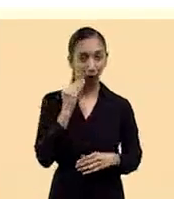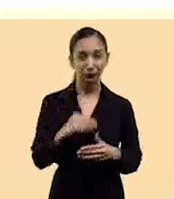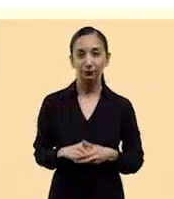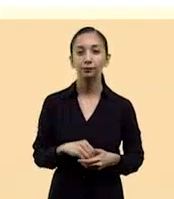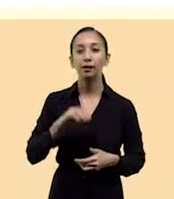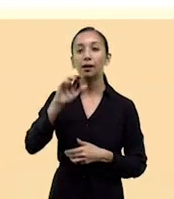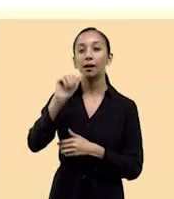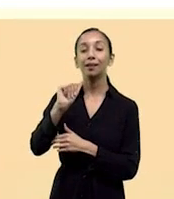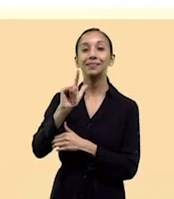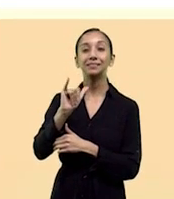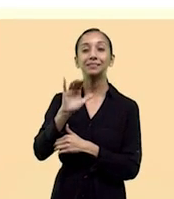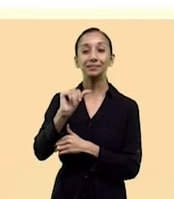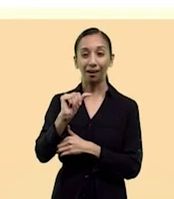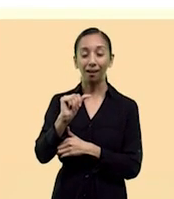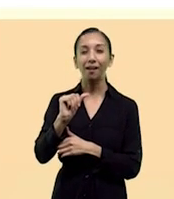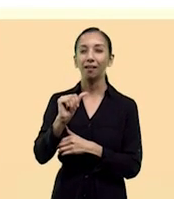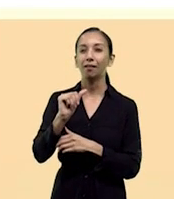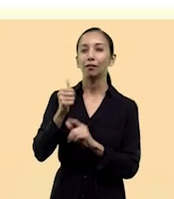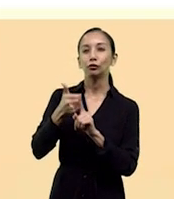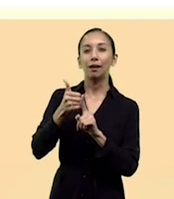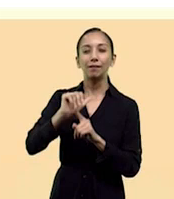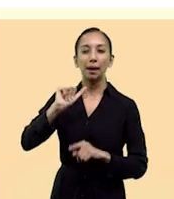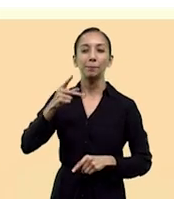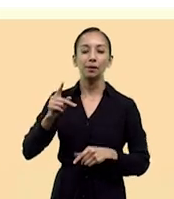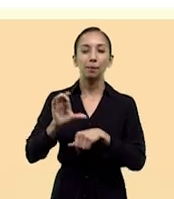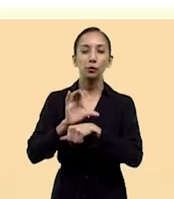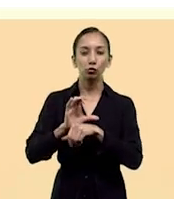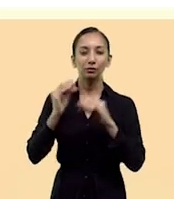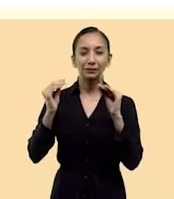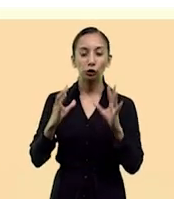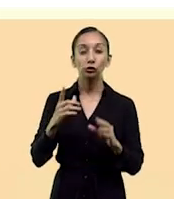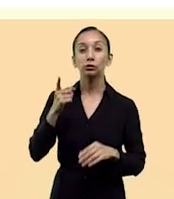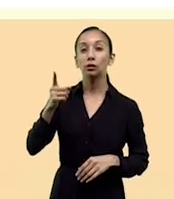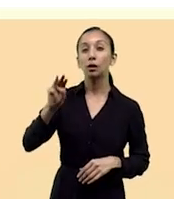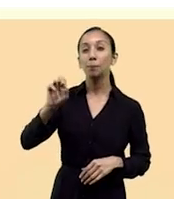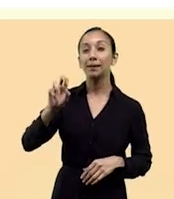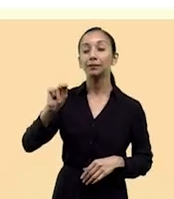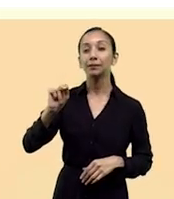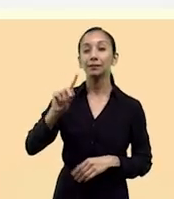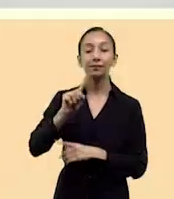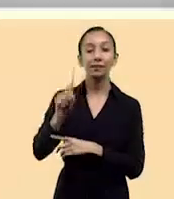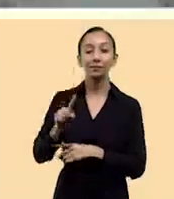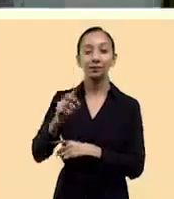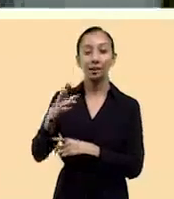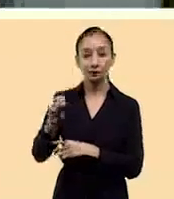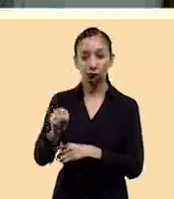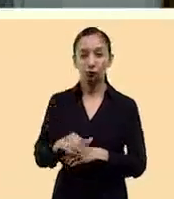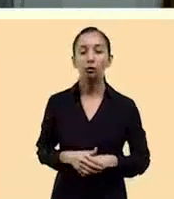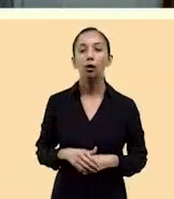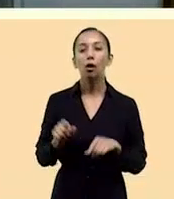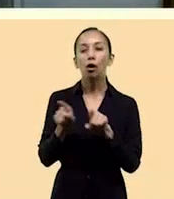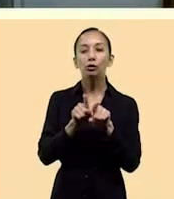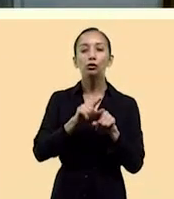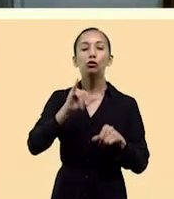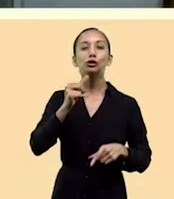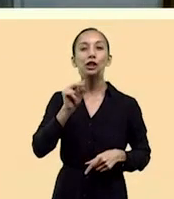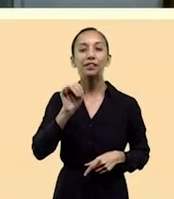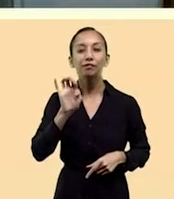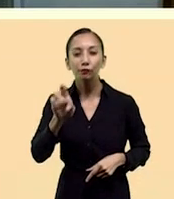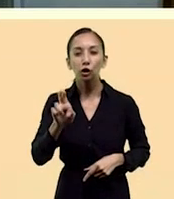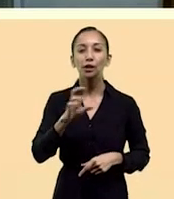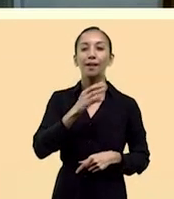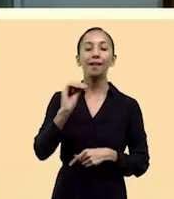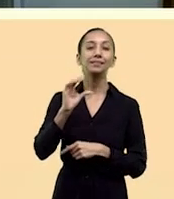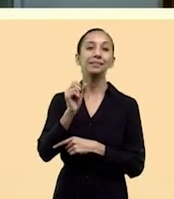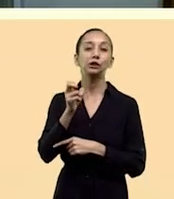Jennifer Cortez and Cesar Castillo, who teach third and first grades at Brooklyn Span School. I visited their classrooms on March